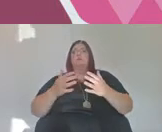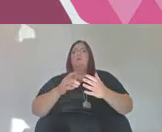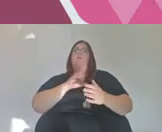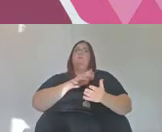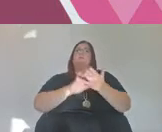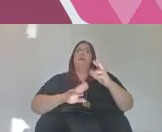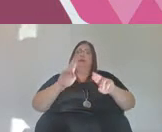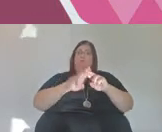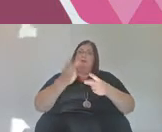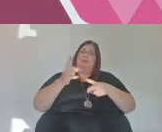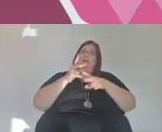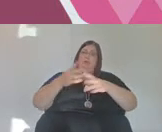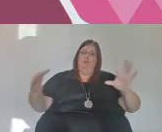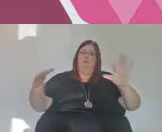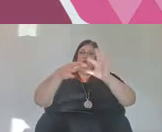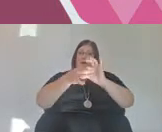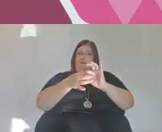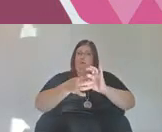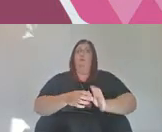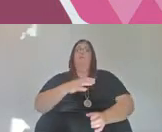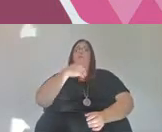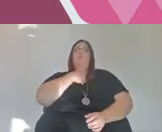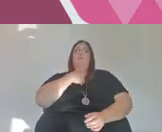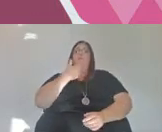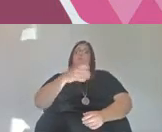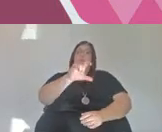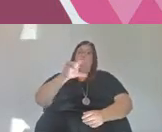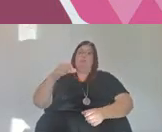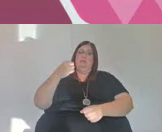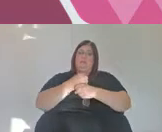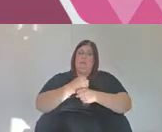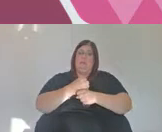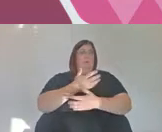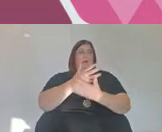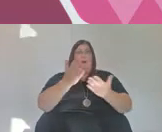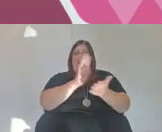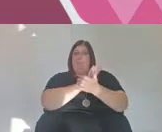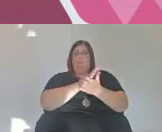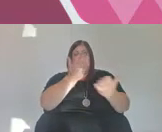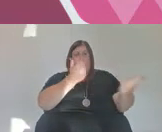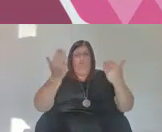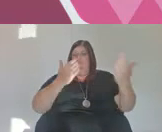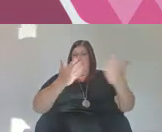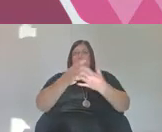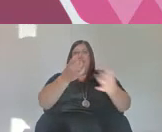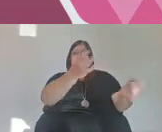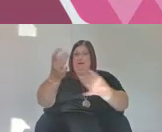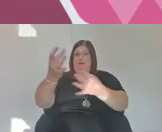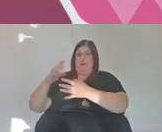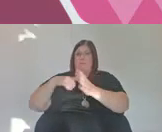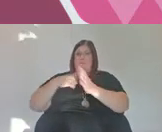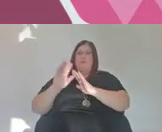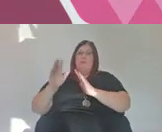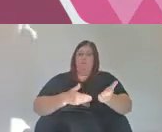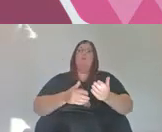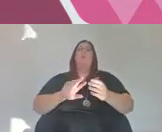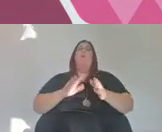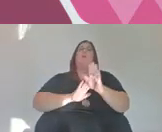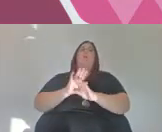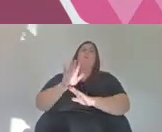and carers. Obviously, from a CCG perspective, we're always happy to receive any feedback on commission services as we move forward with